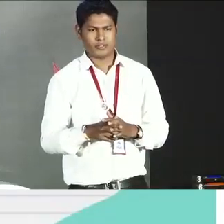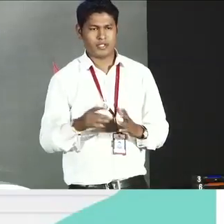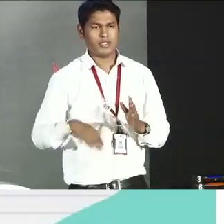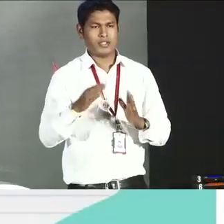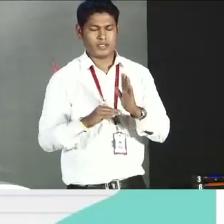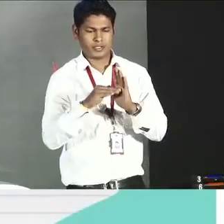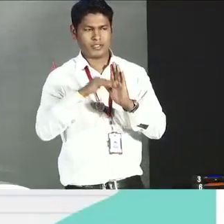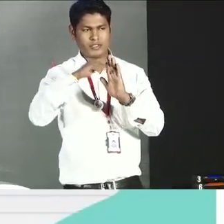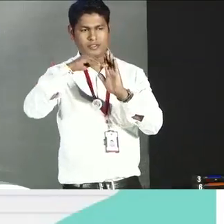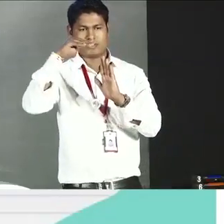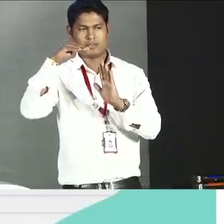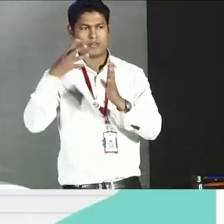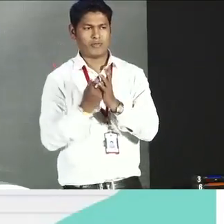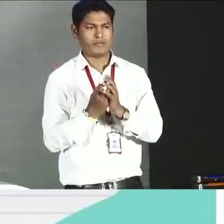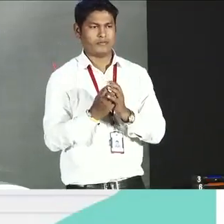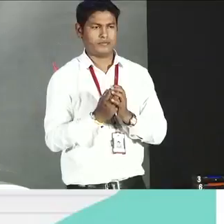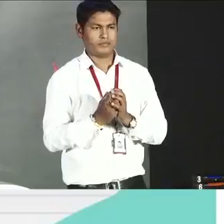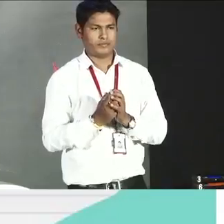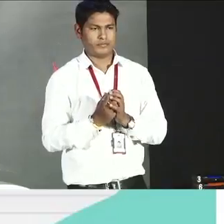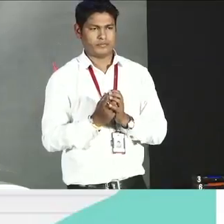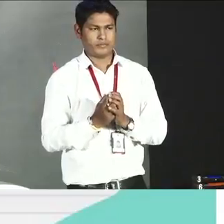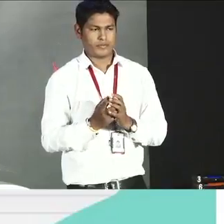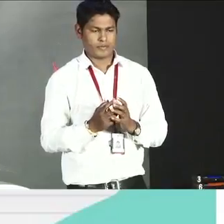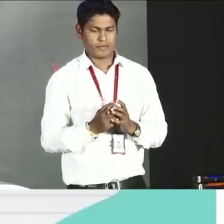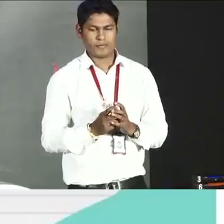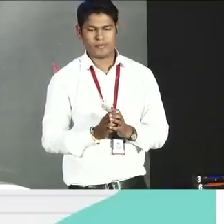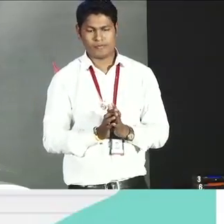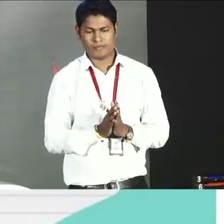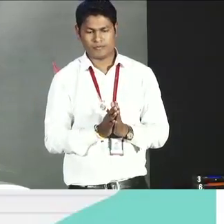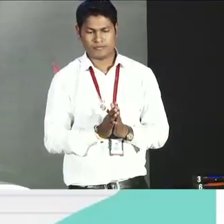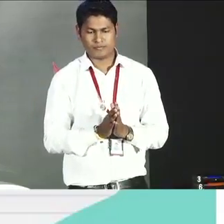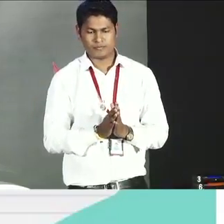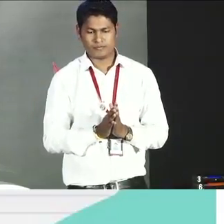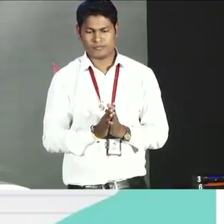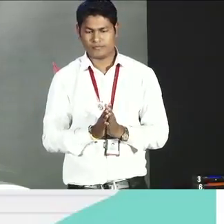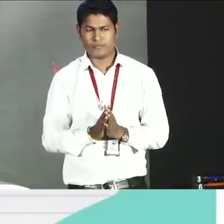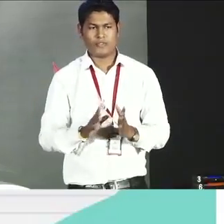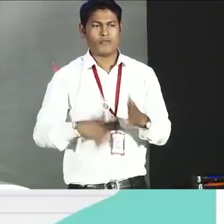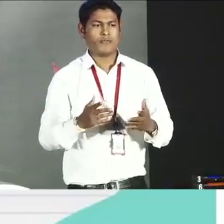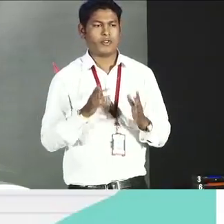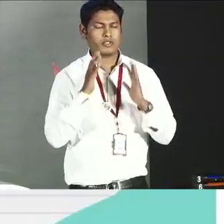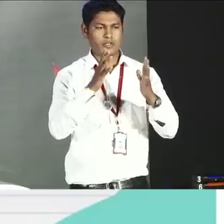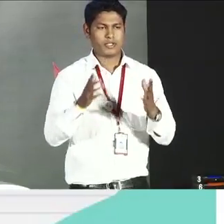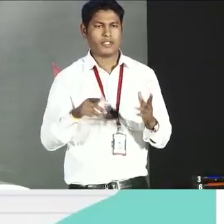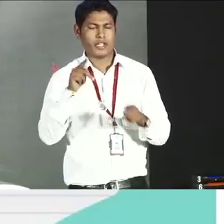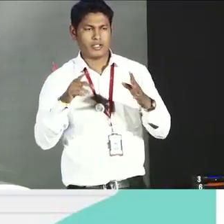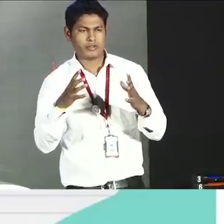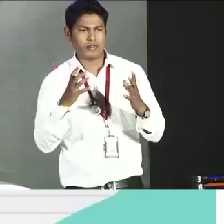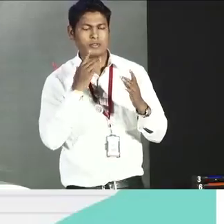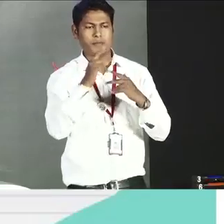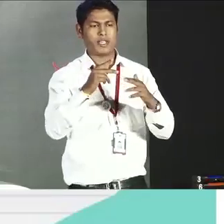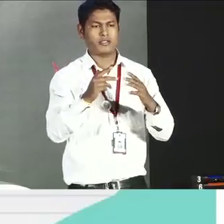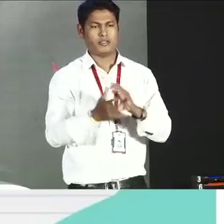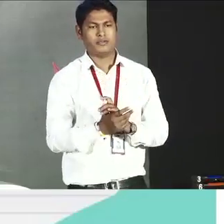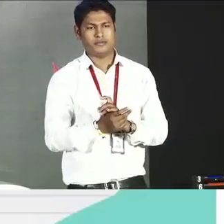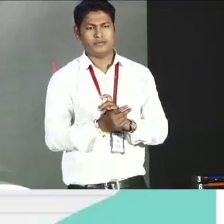in incidence of autism, and it's based on United States data, where the data's been quite good. People like Autism Speaks have